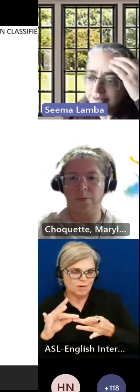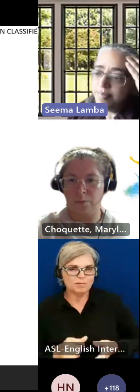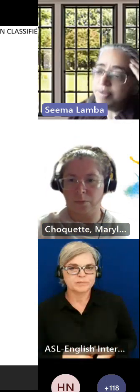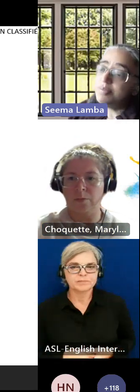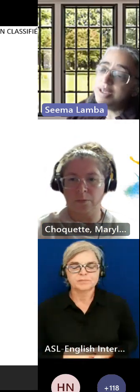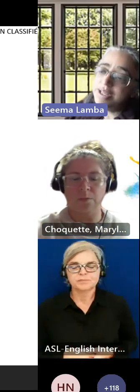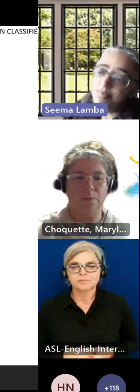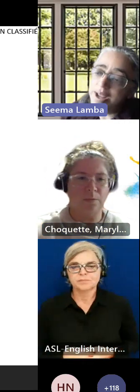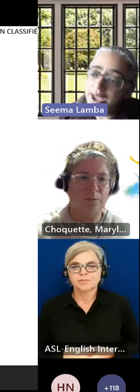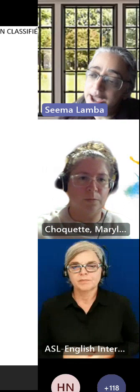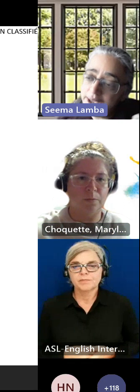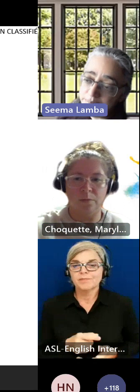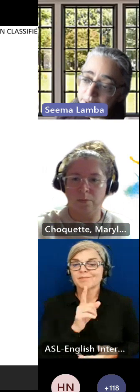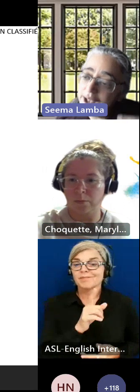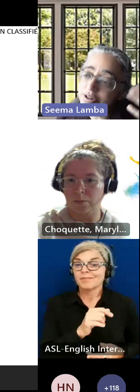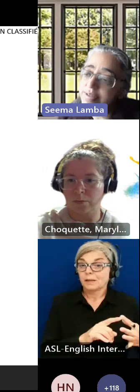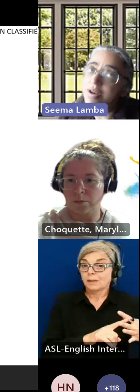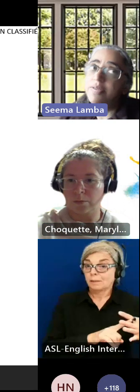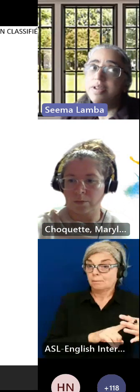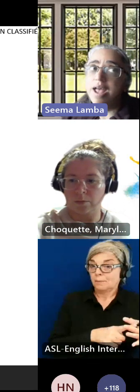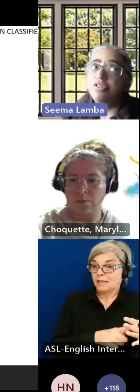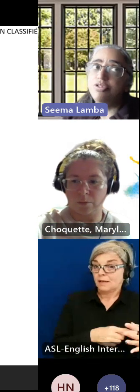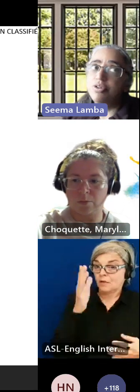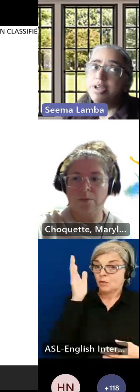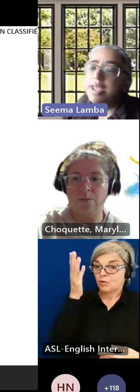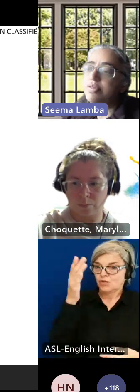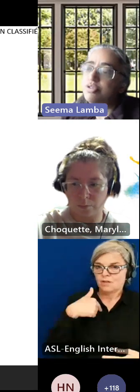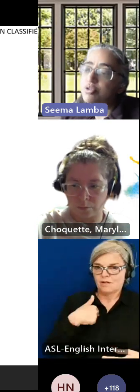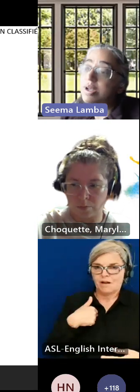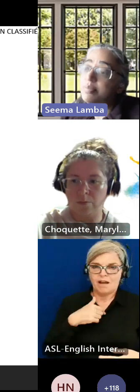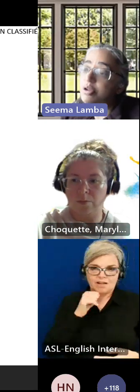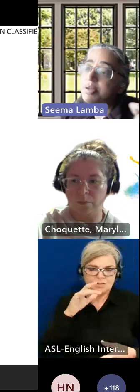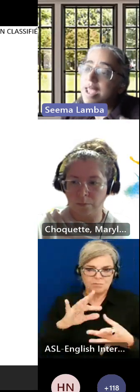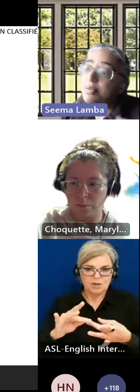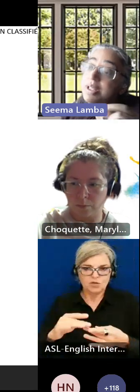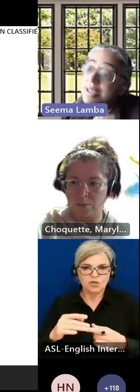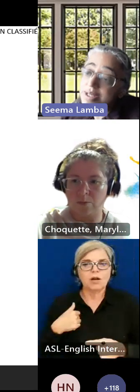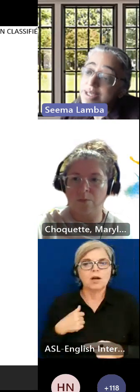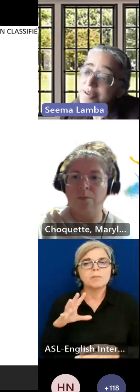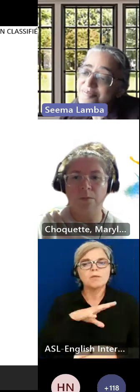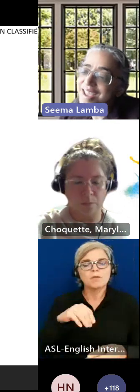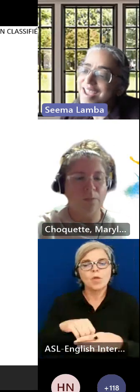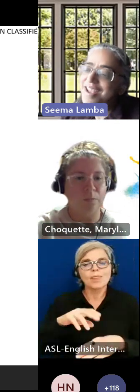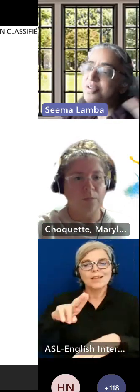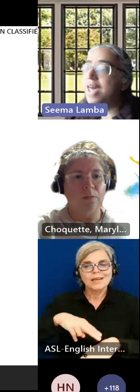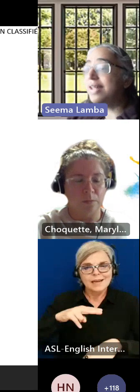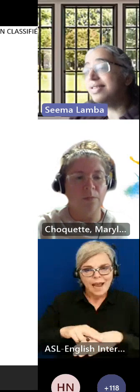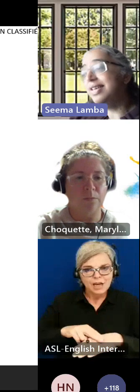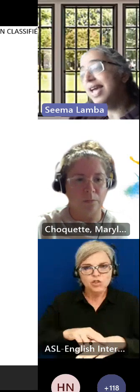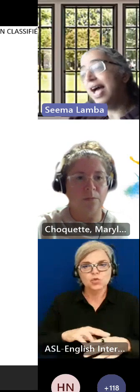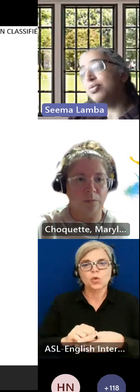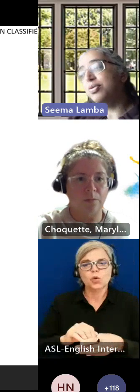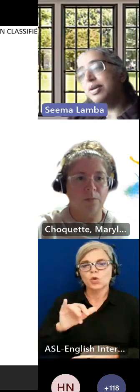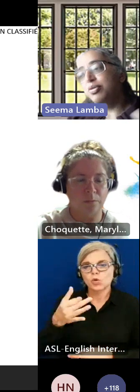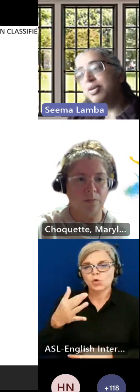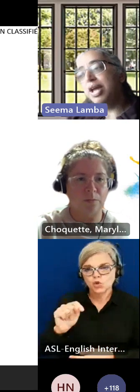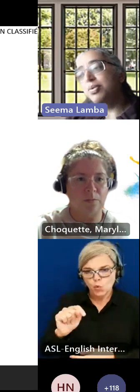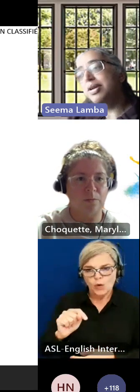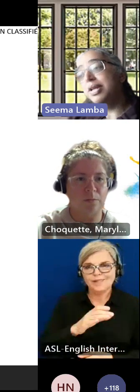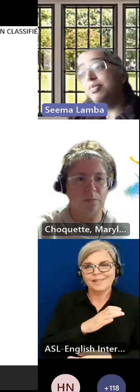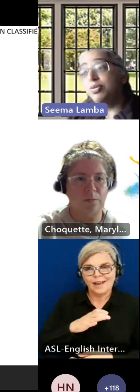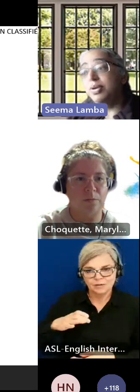highlight this in the beginning, but I actually sit on the National Joint Council Joint Employment Equity Committee. So that's the